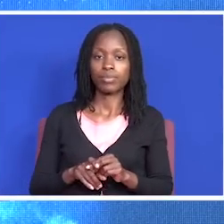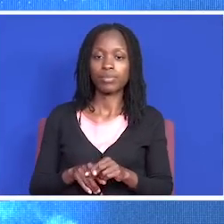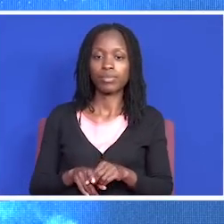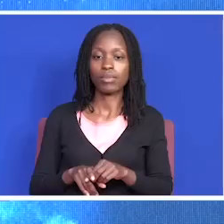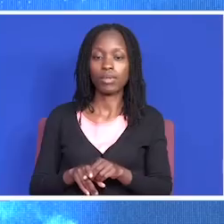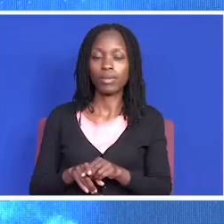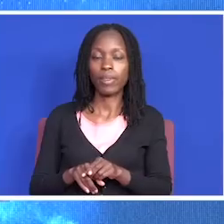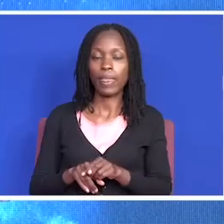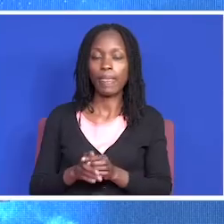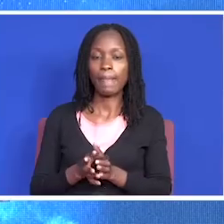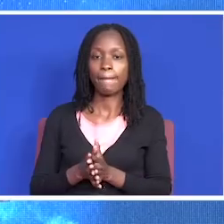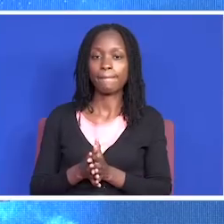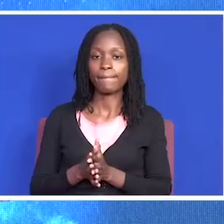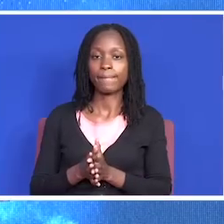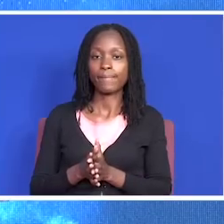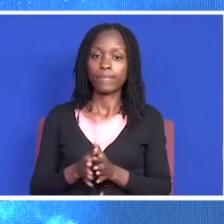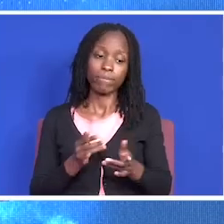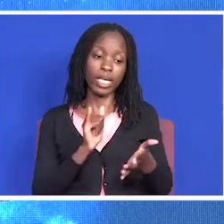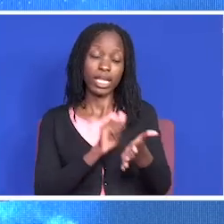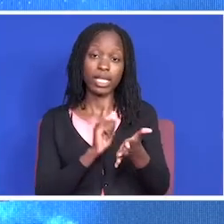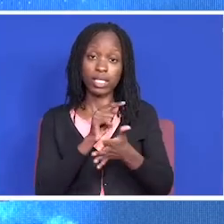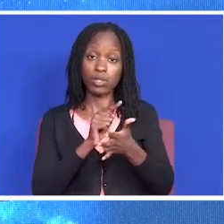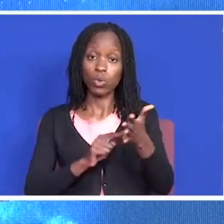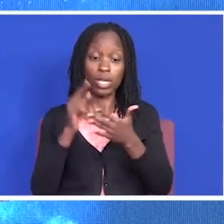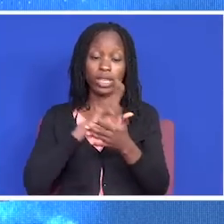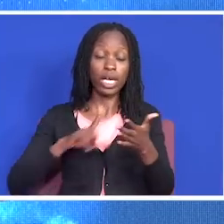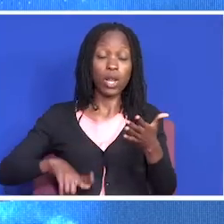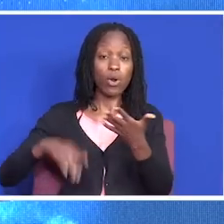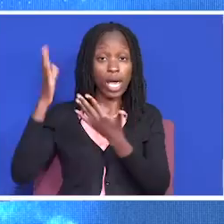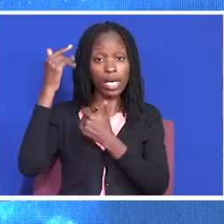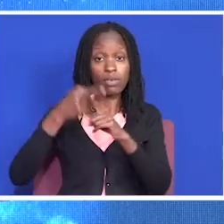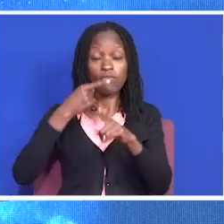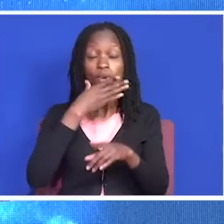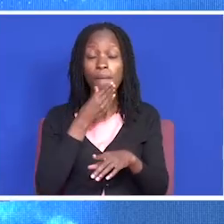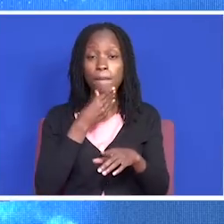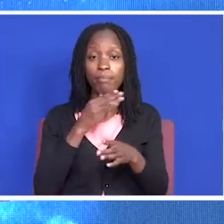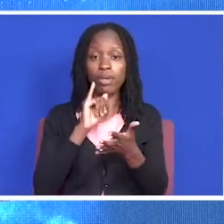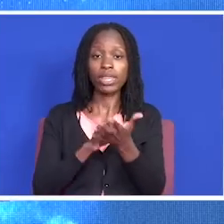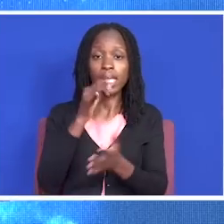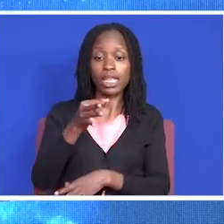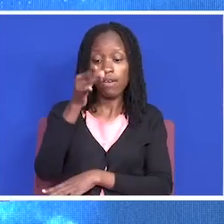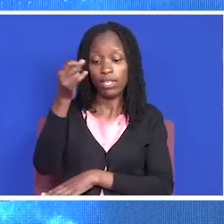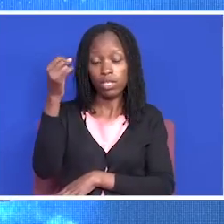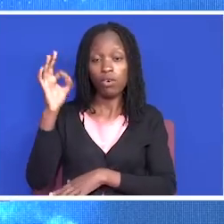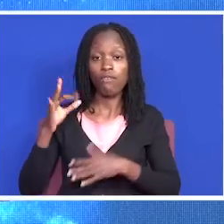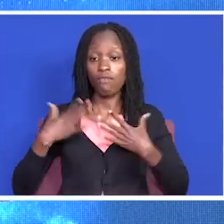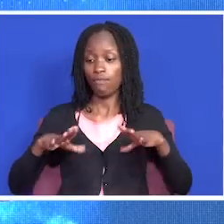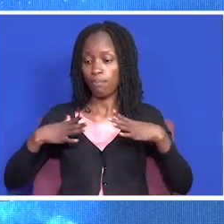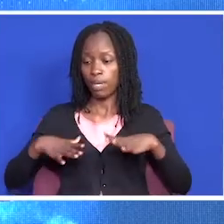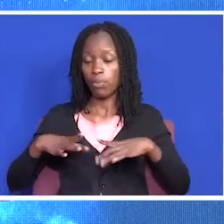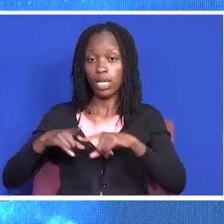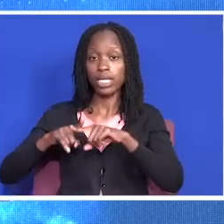women also will participate. It's said of men. That the future of mankind is tied